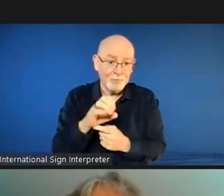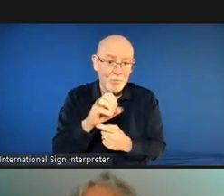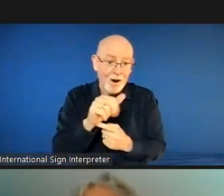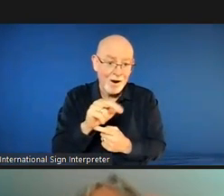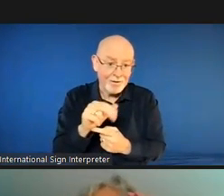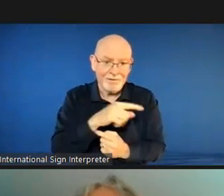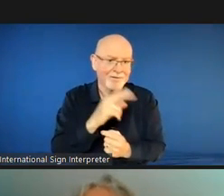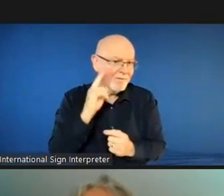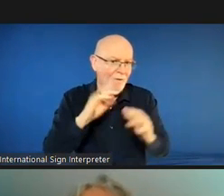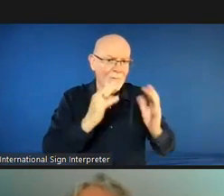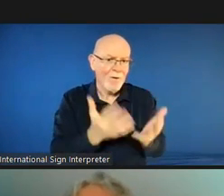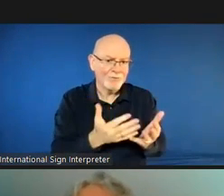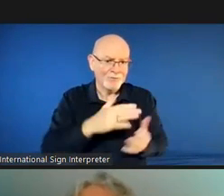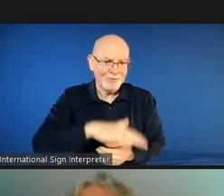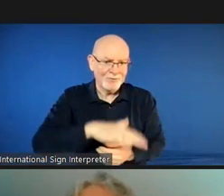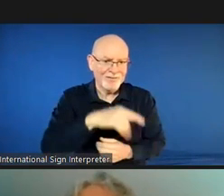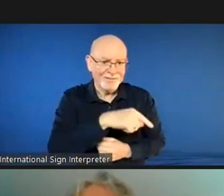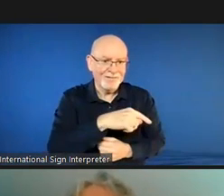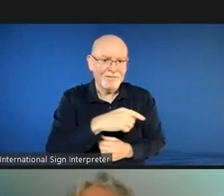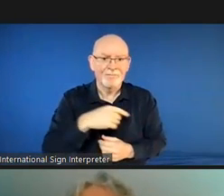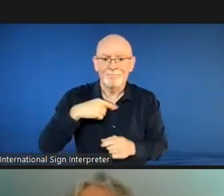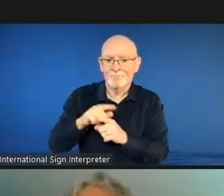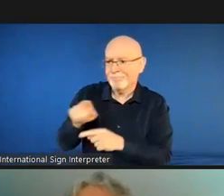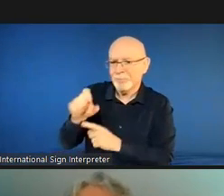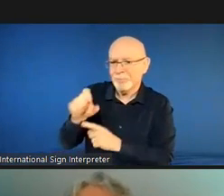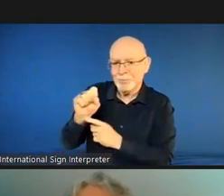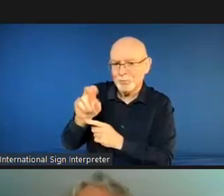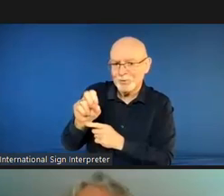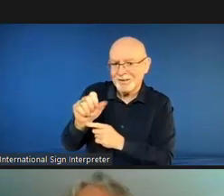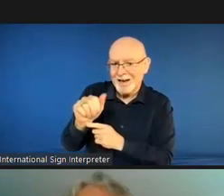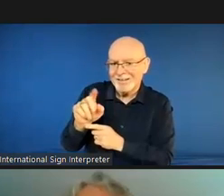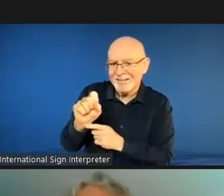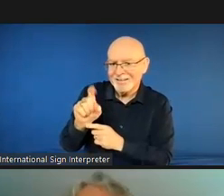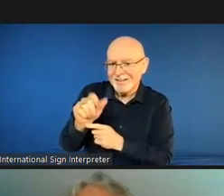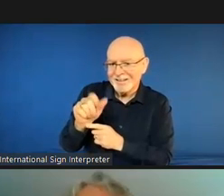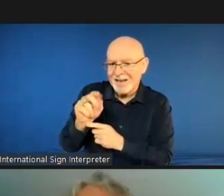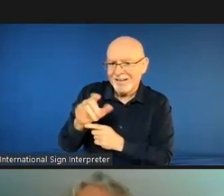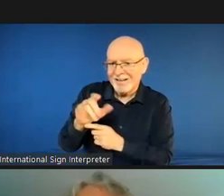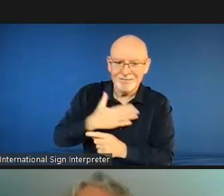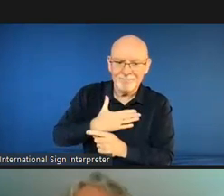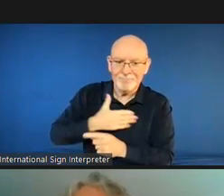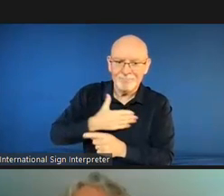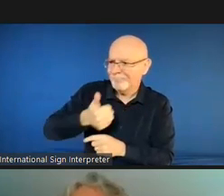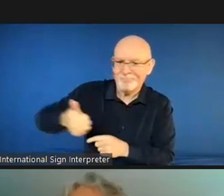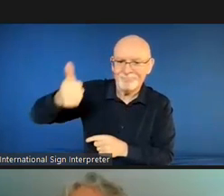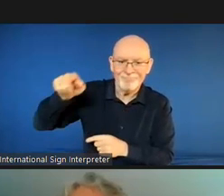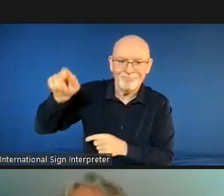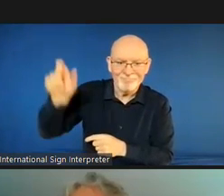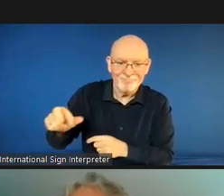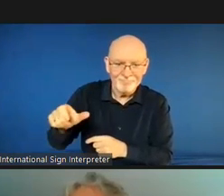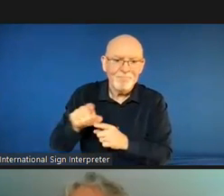question we've got is for you, Susan. Deaf Child Worldwide has been going for nearly 20 years